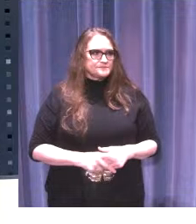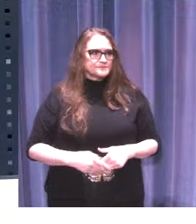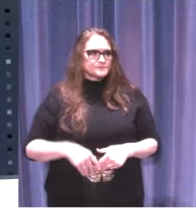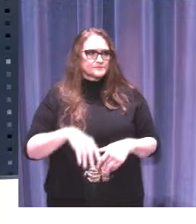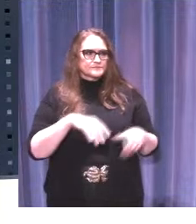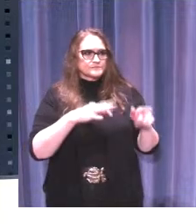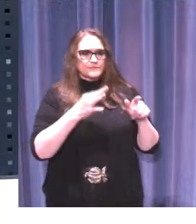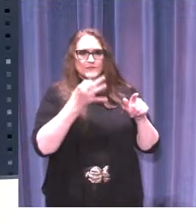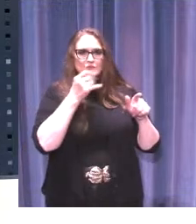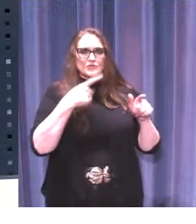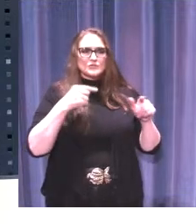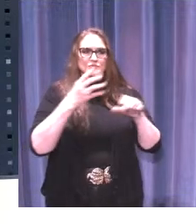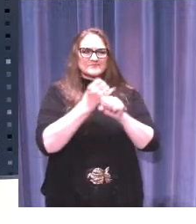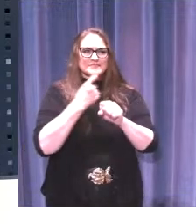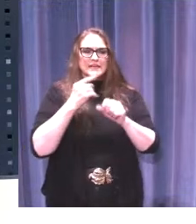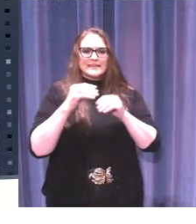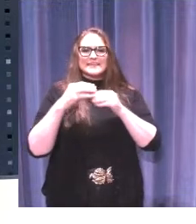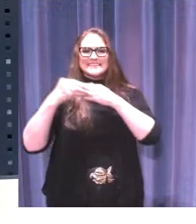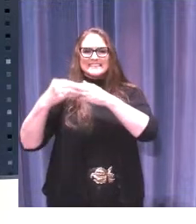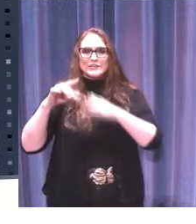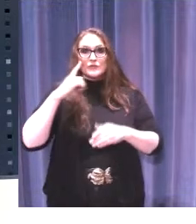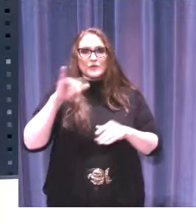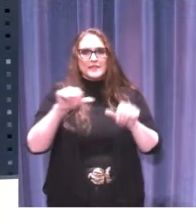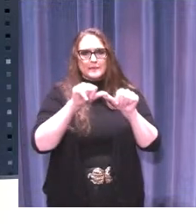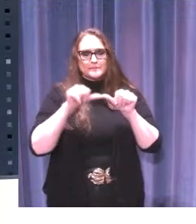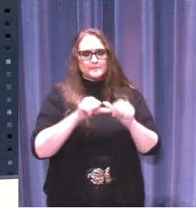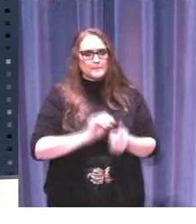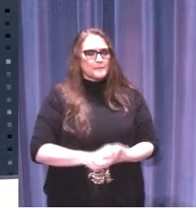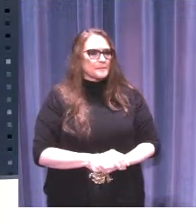quite a leader in terms of that space.